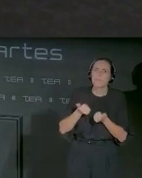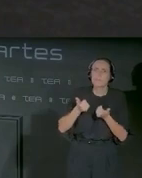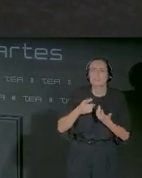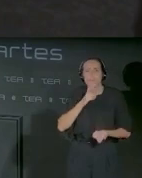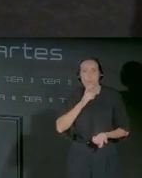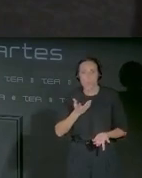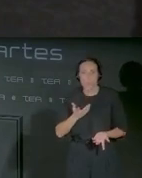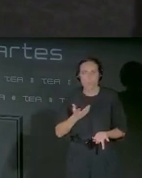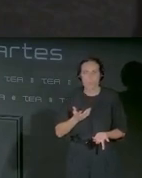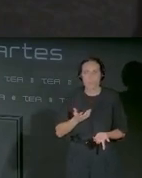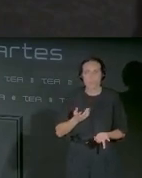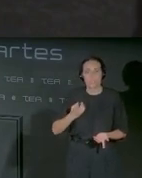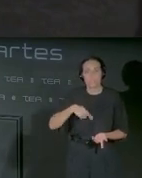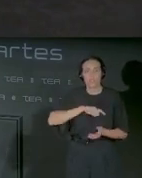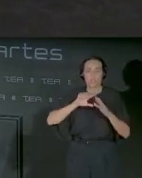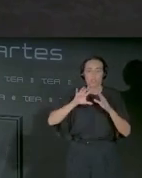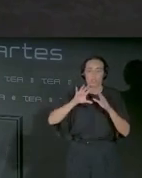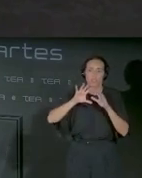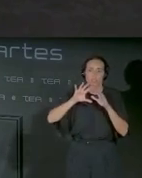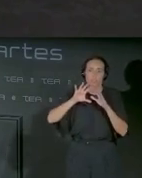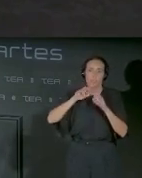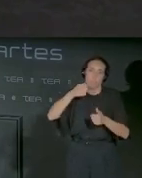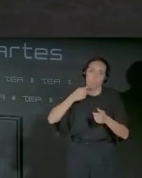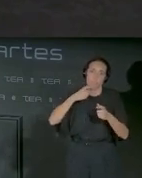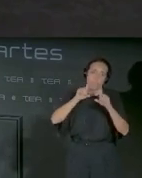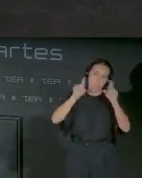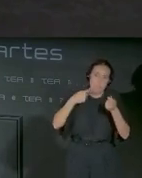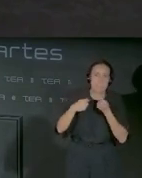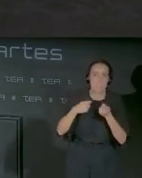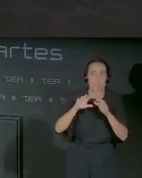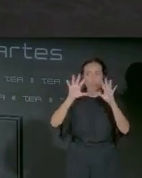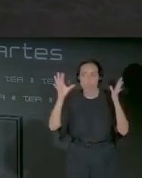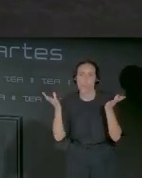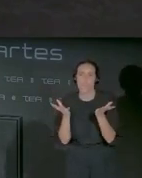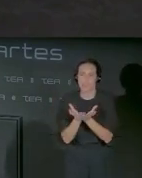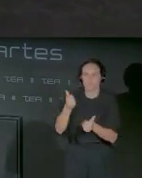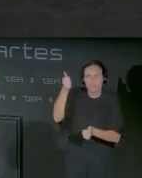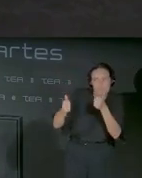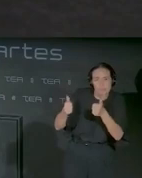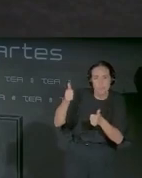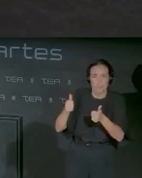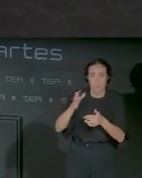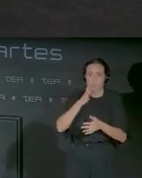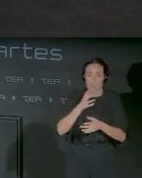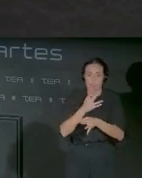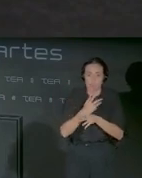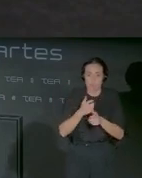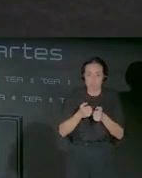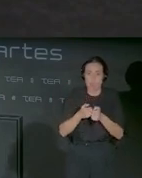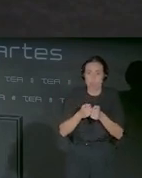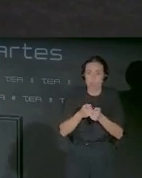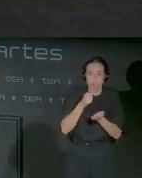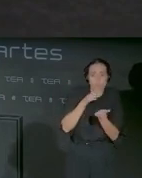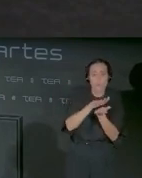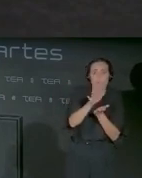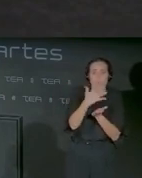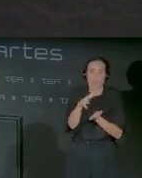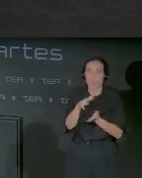players are on a global market, the people who are creating the games are on a global market, and we see